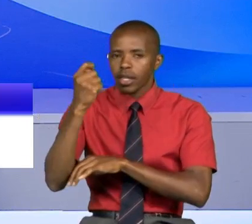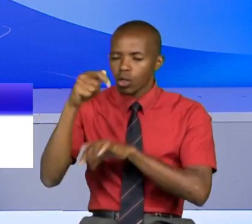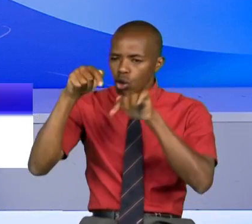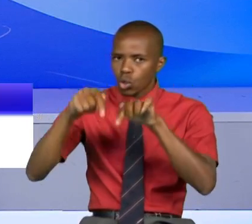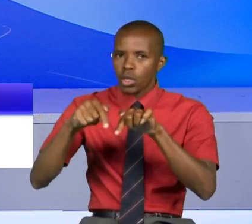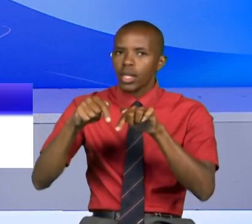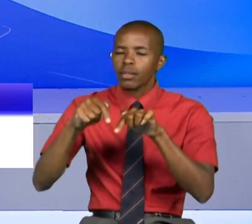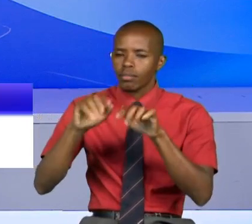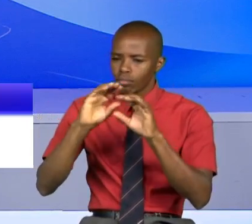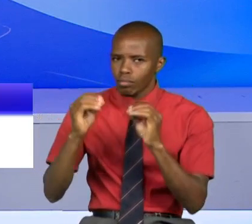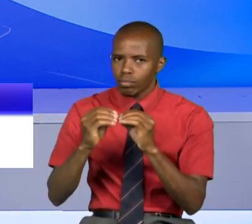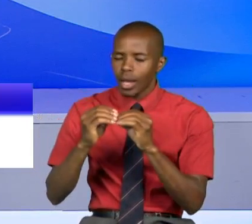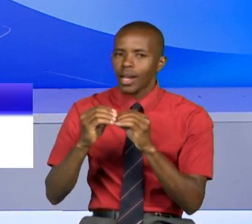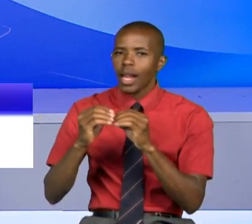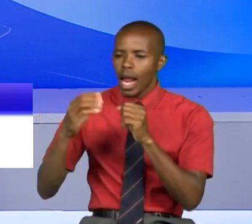today, a total of